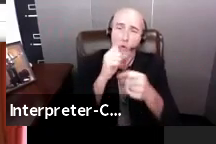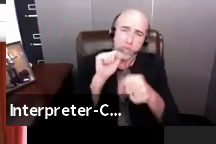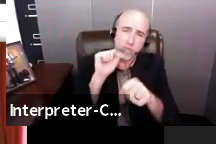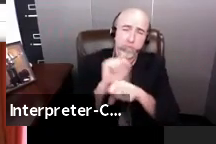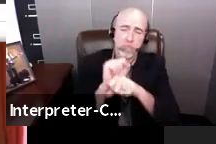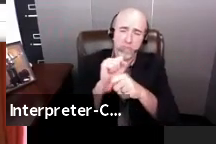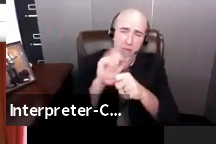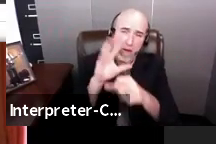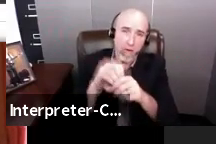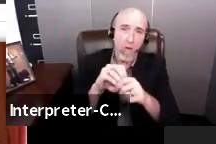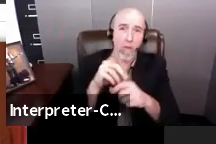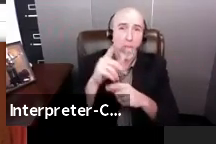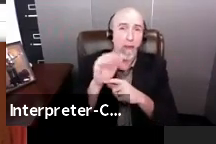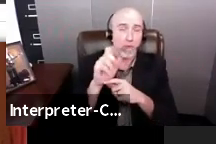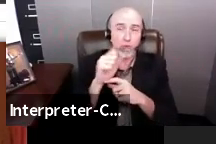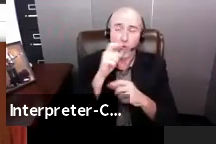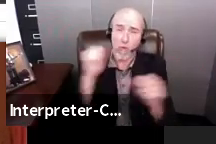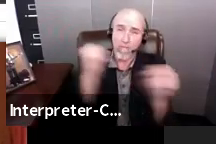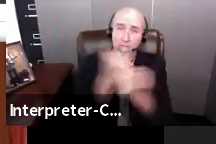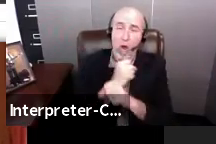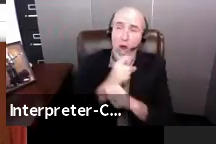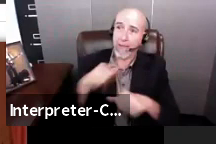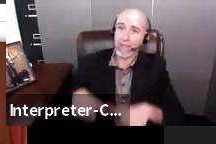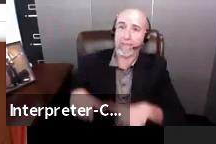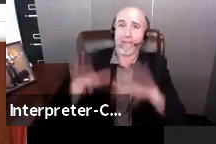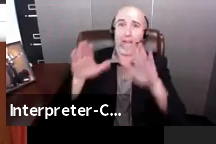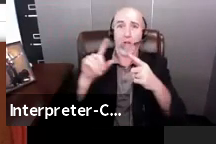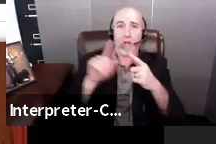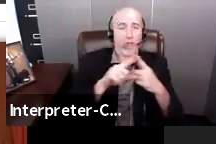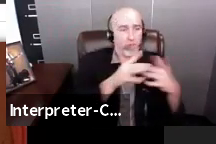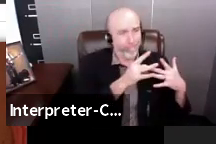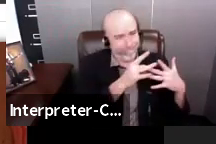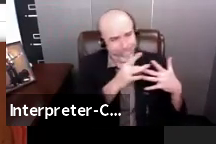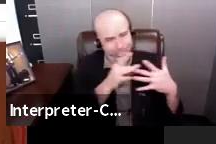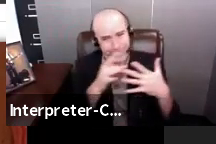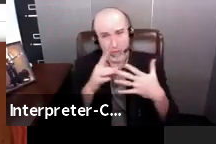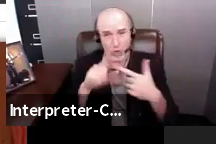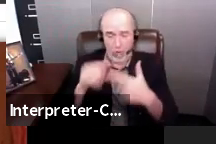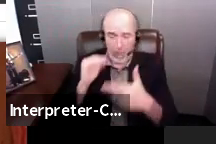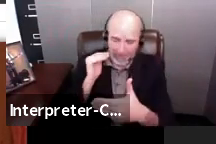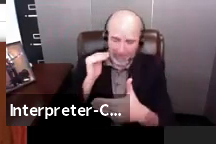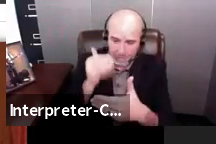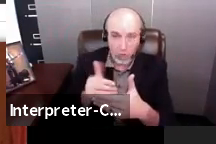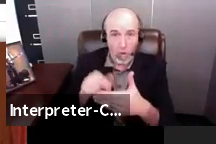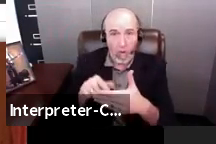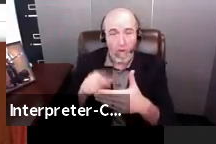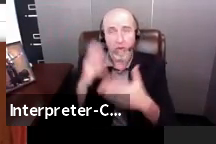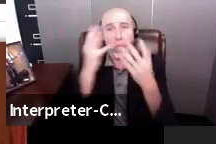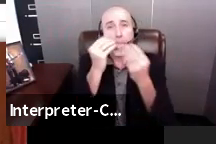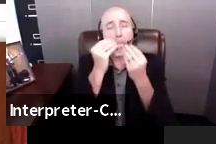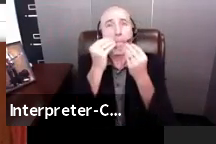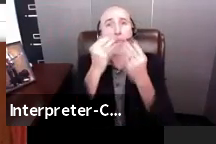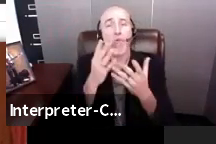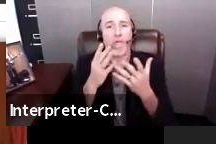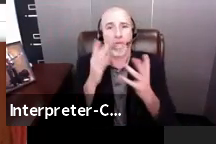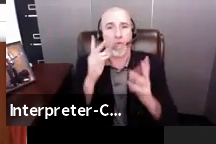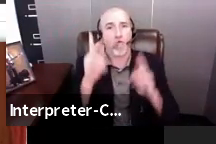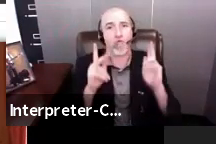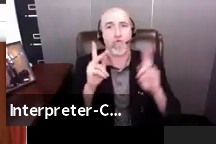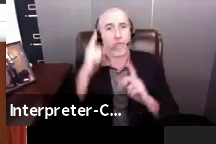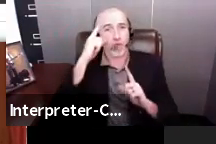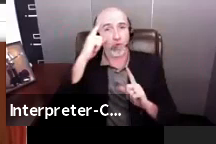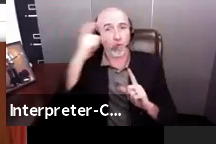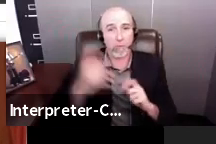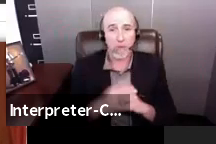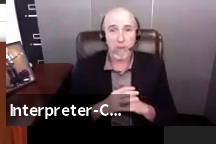who have fought and sacrificed to bring us to the threshold of this beautiful human dream. I